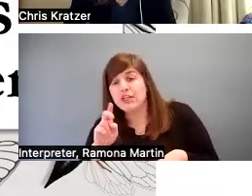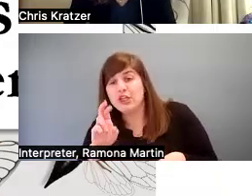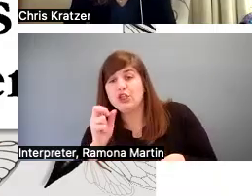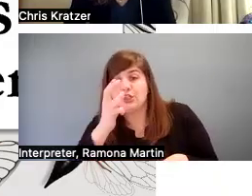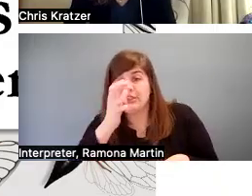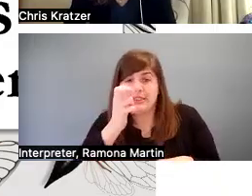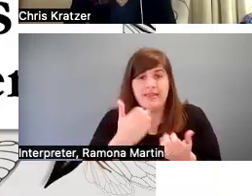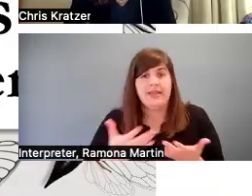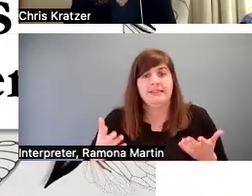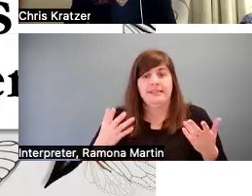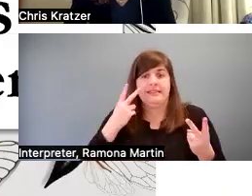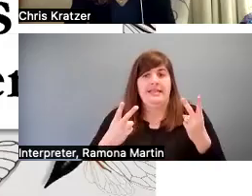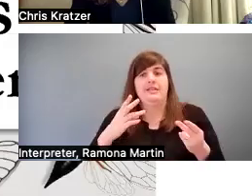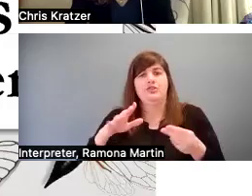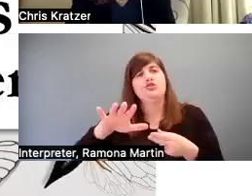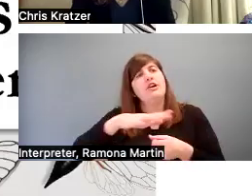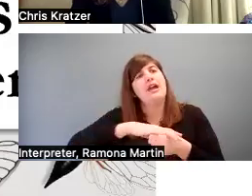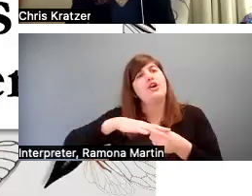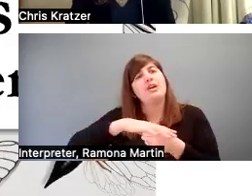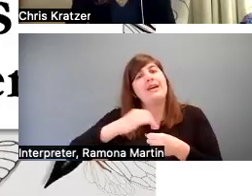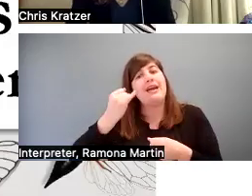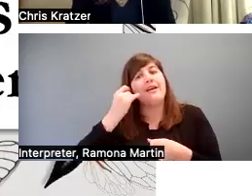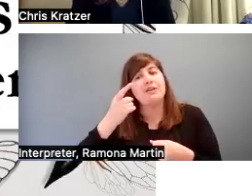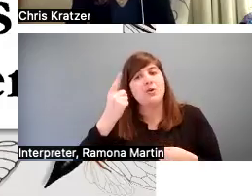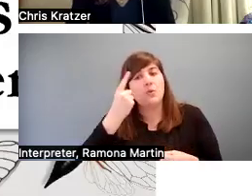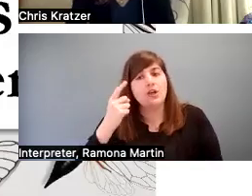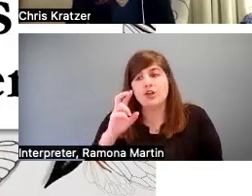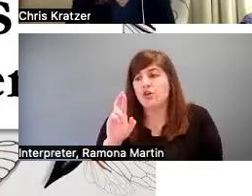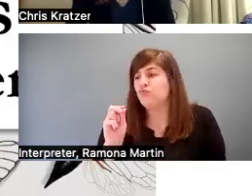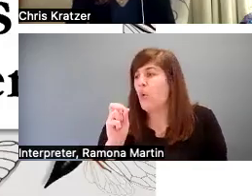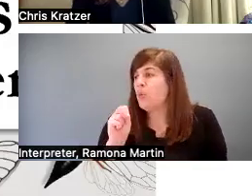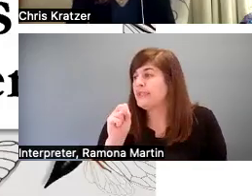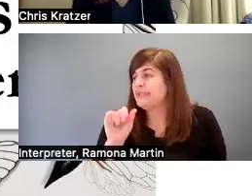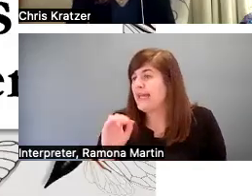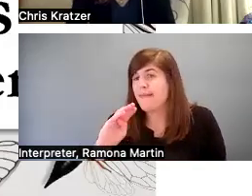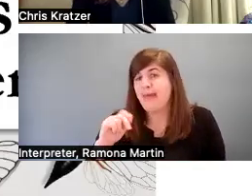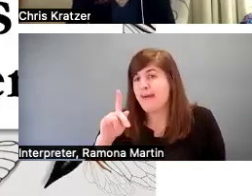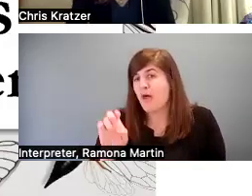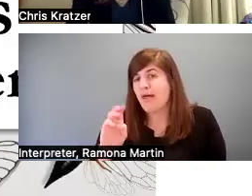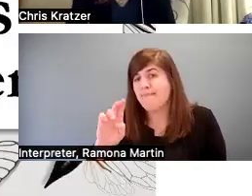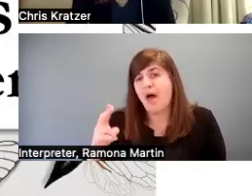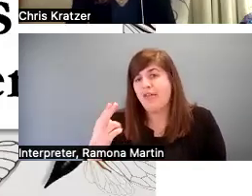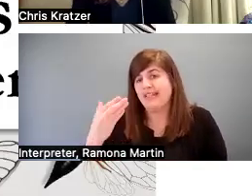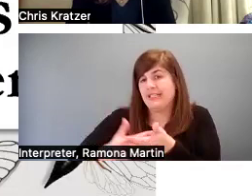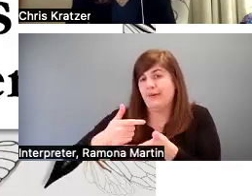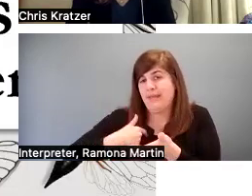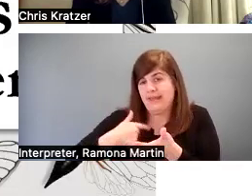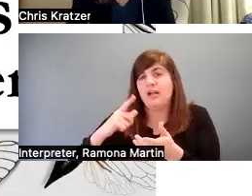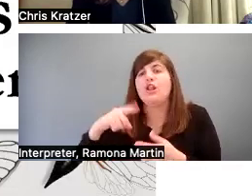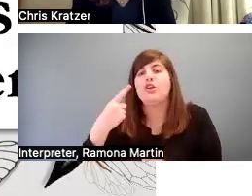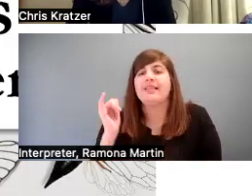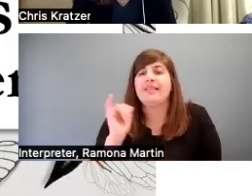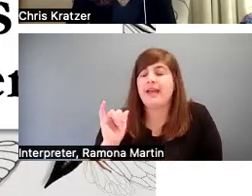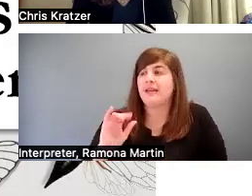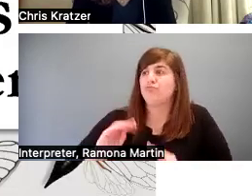your area. So if you're like, I wonder if a rosy maple moth lives near me. Rosy maple moths are like they look like pink lemonade. They're like